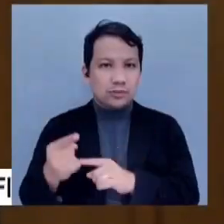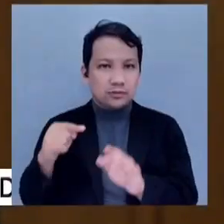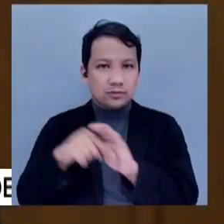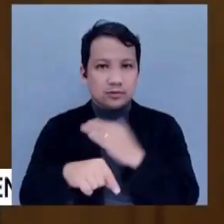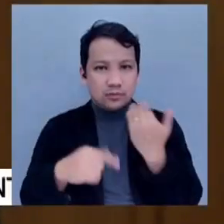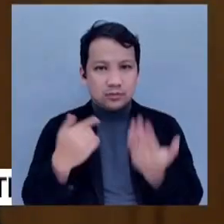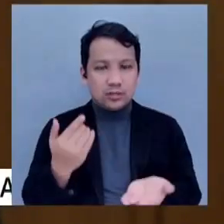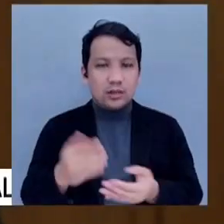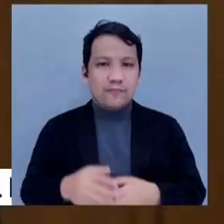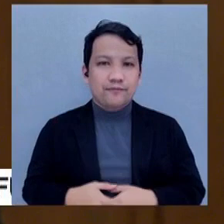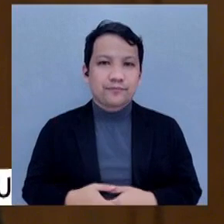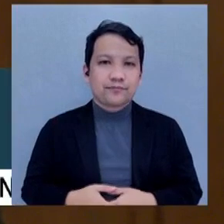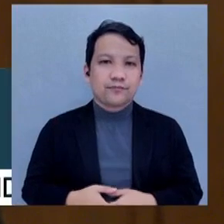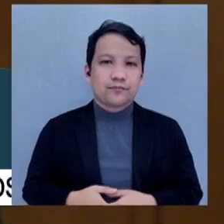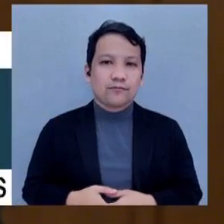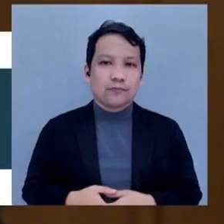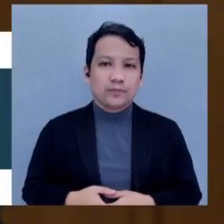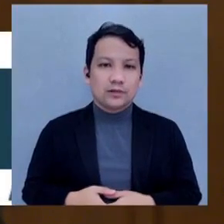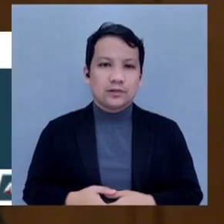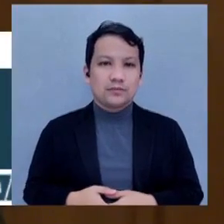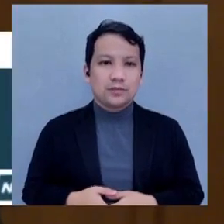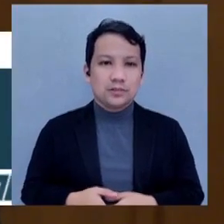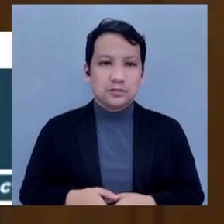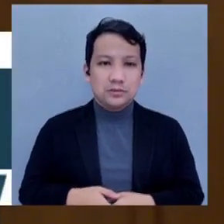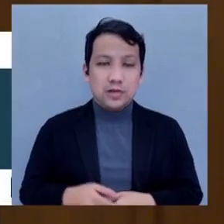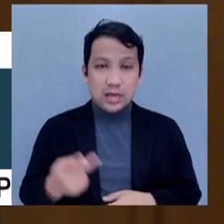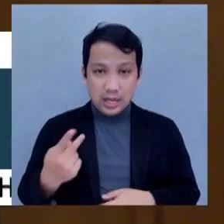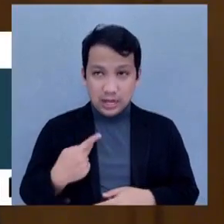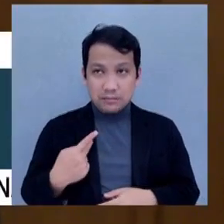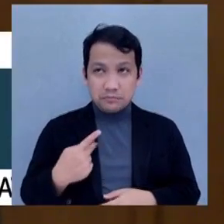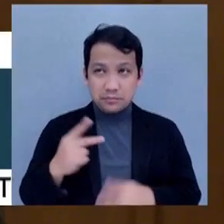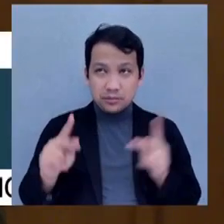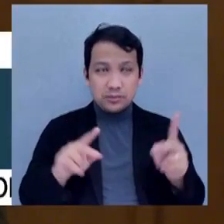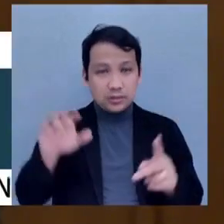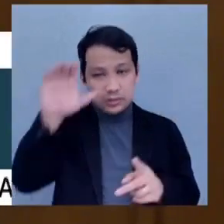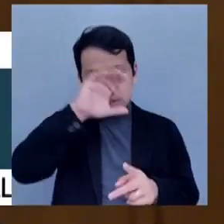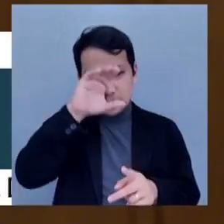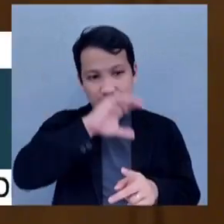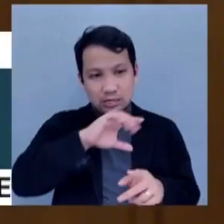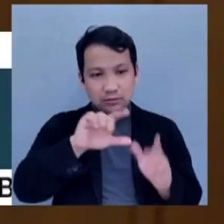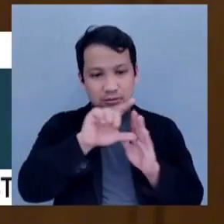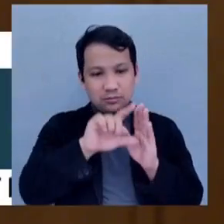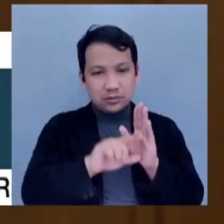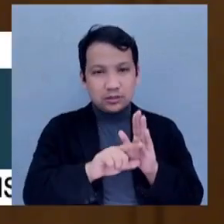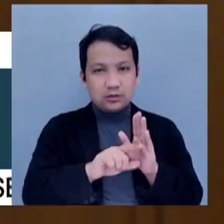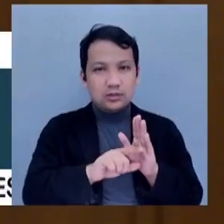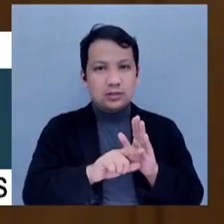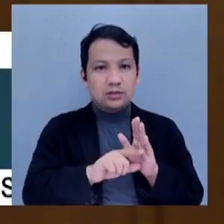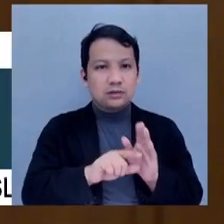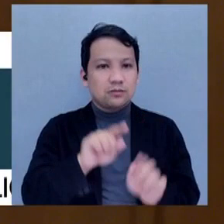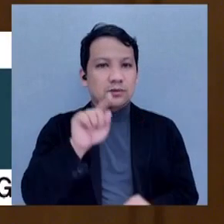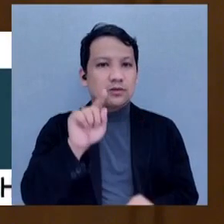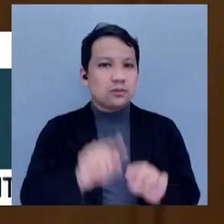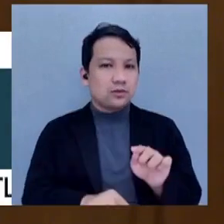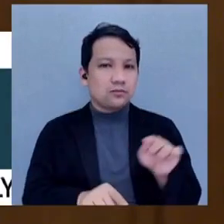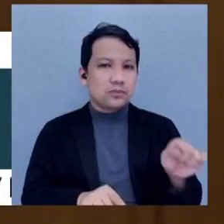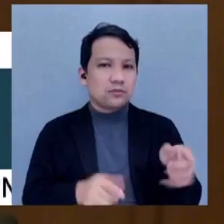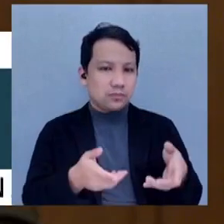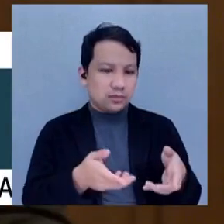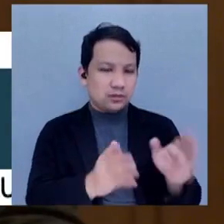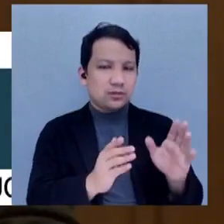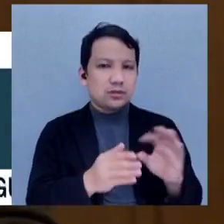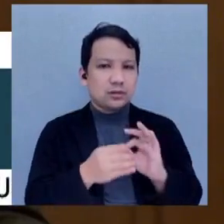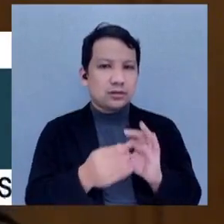Ay mga taong hinahanap ng batas na hindi ho dapat binibigyan ng ganyang